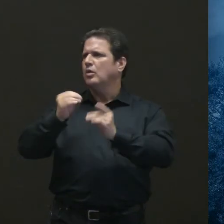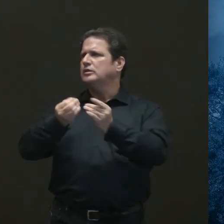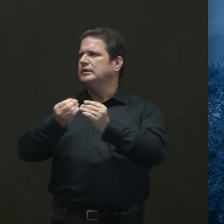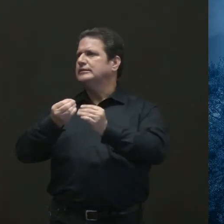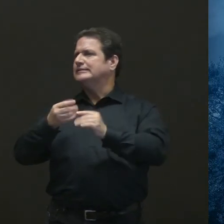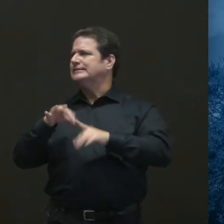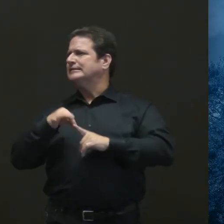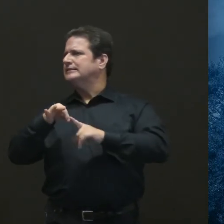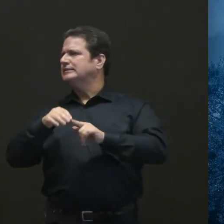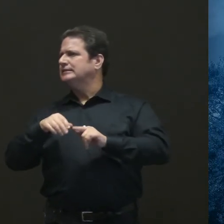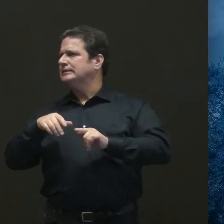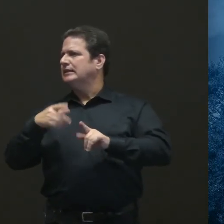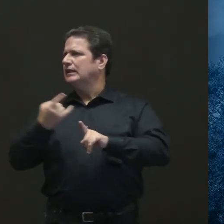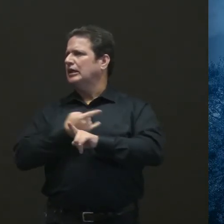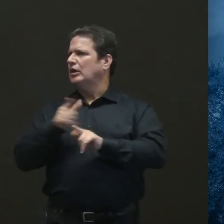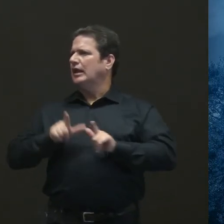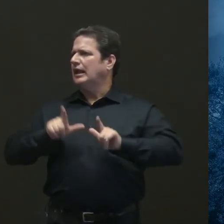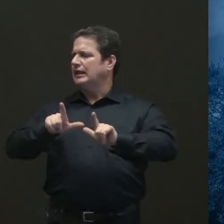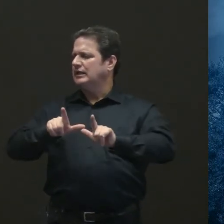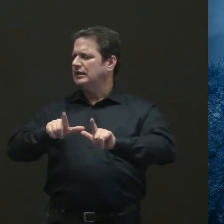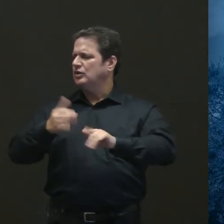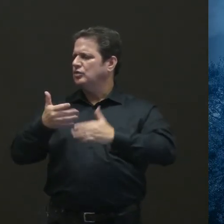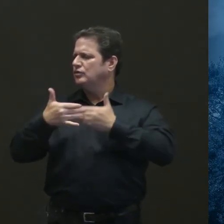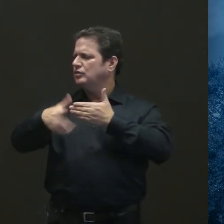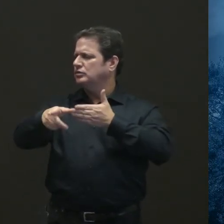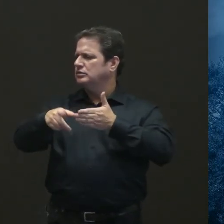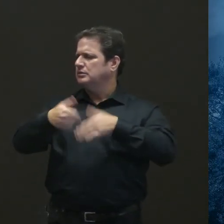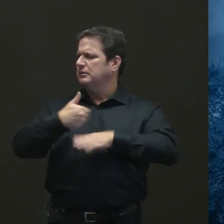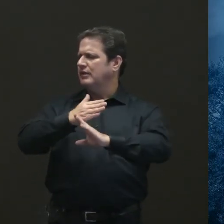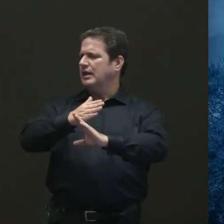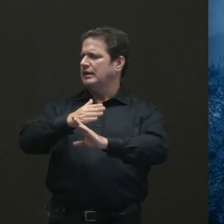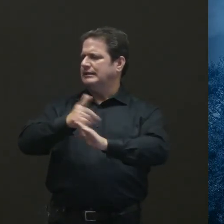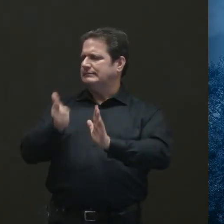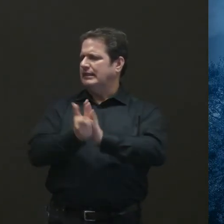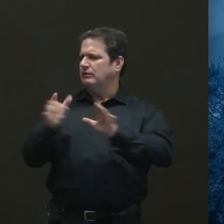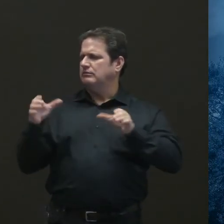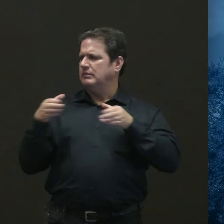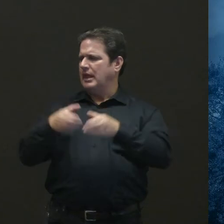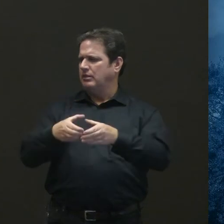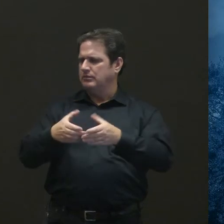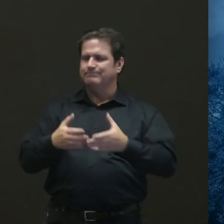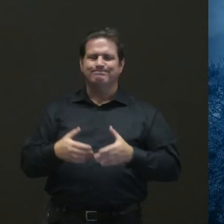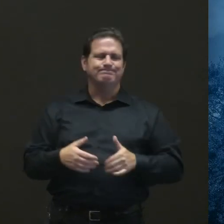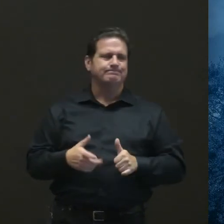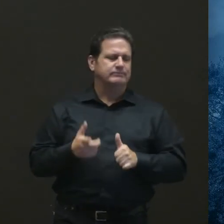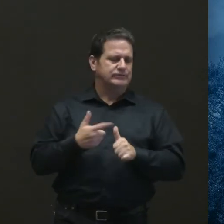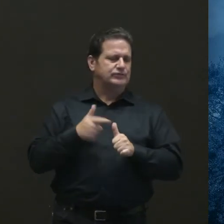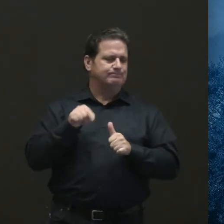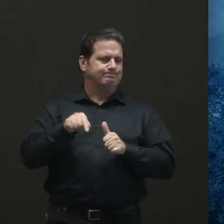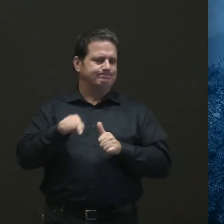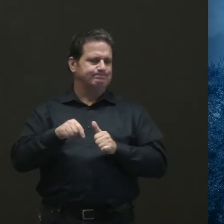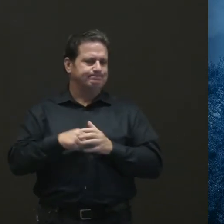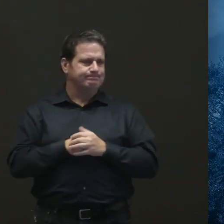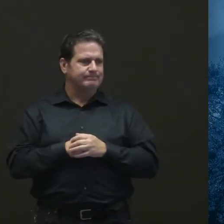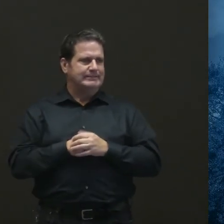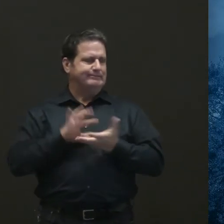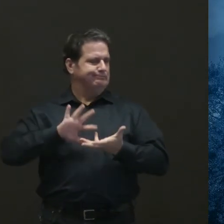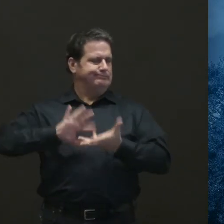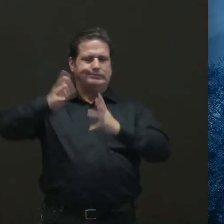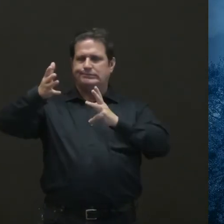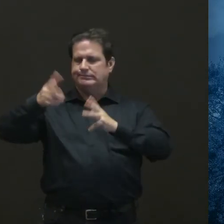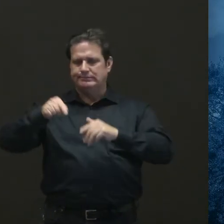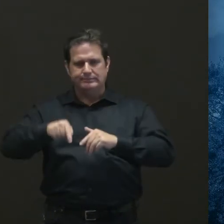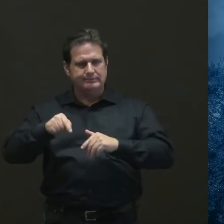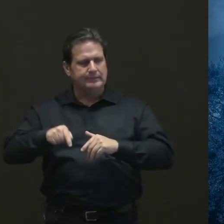names. What will you do in the future to prevent illegal gathering? Yeah, first of all, this was a disaster,